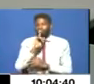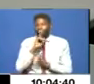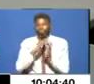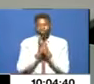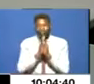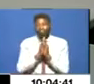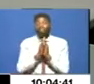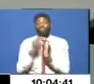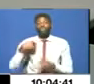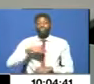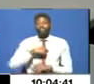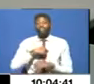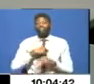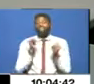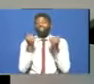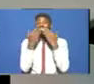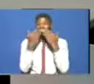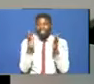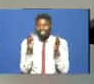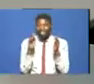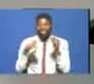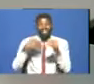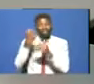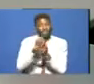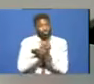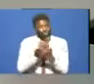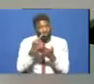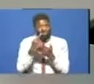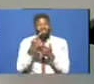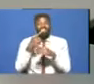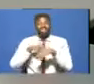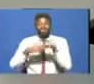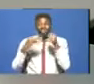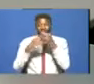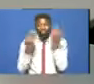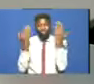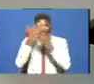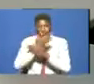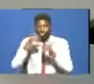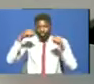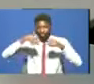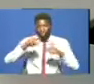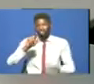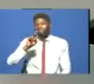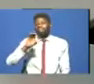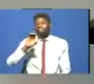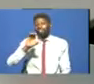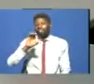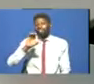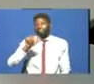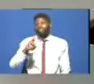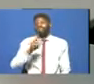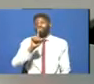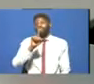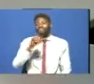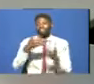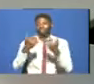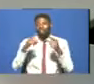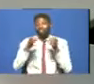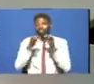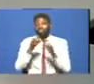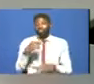from our newsroom. Join us next week at 9 p.m. for the Legends Edition, only on KBC Channel 1. Our sign language